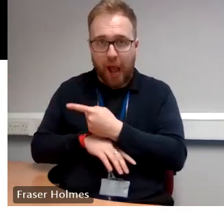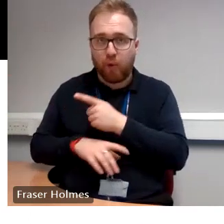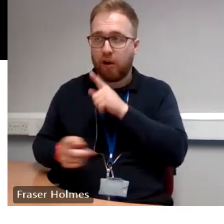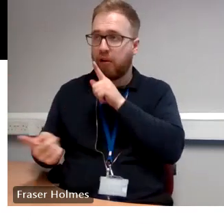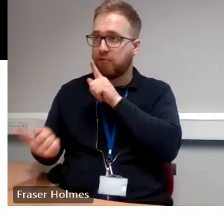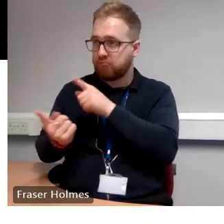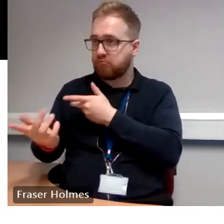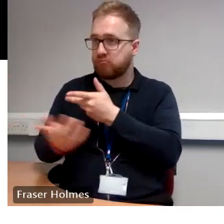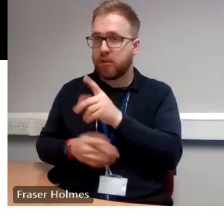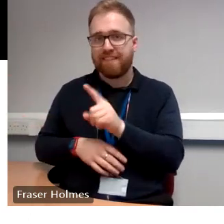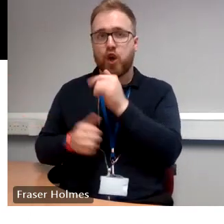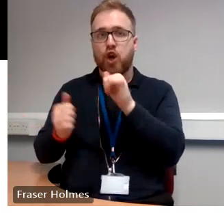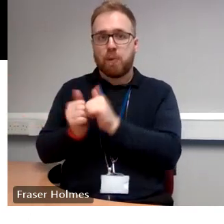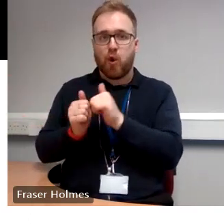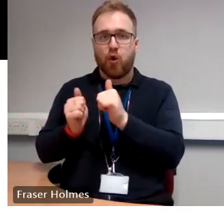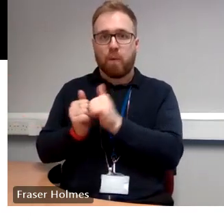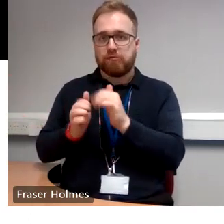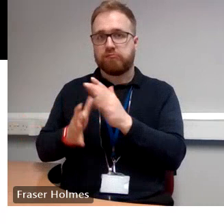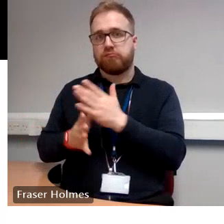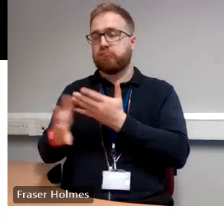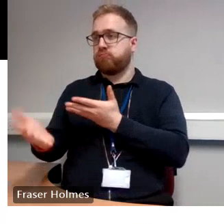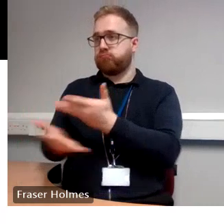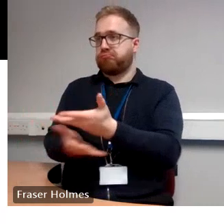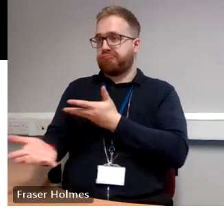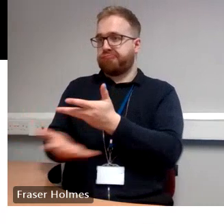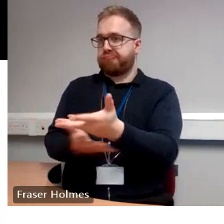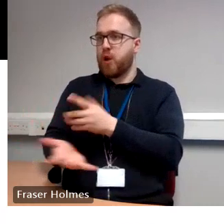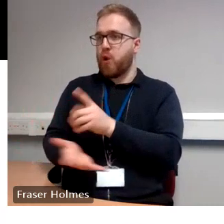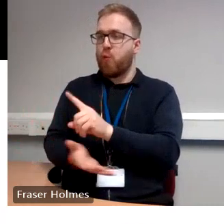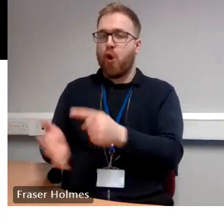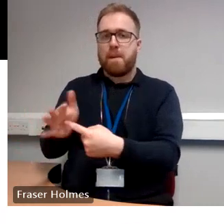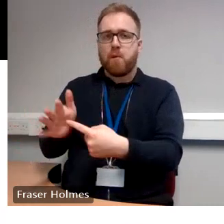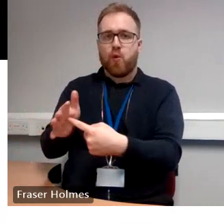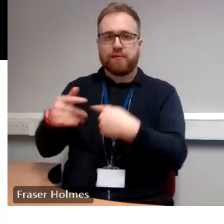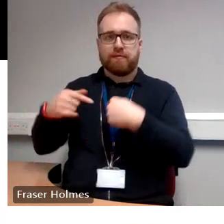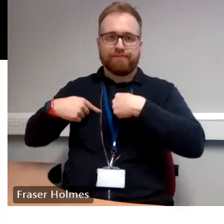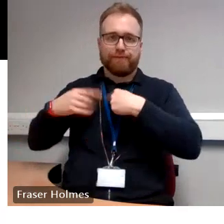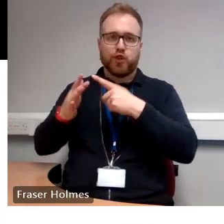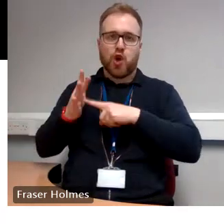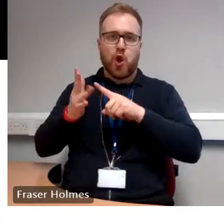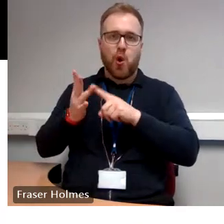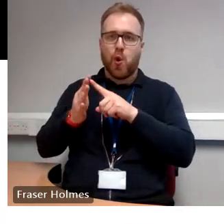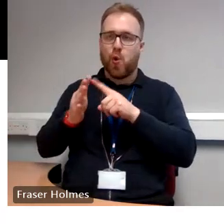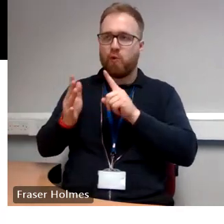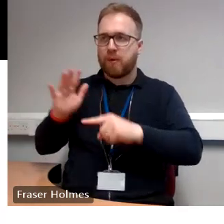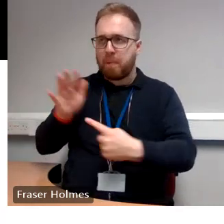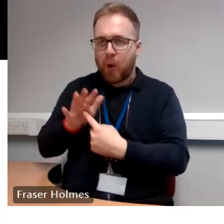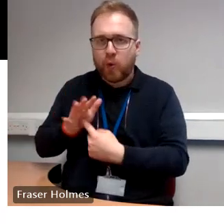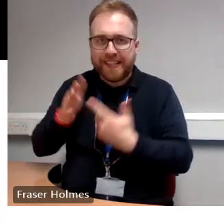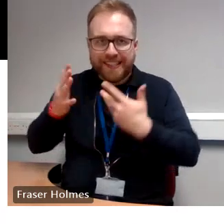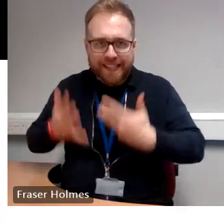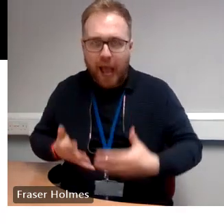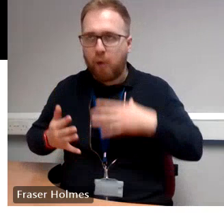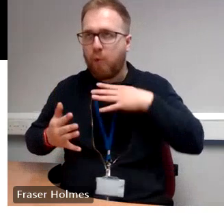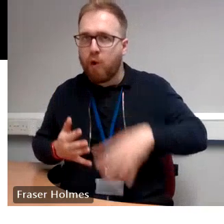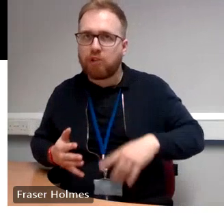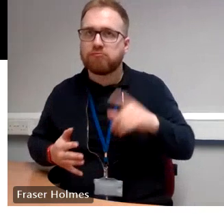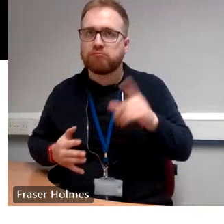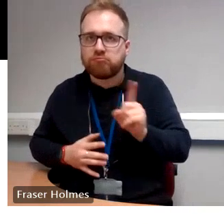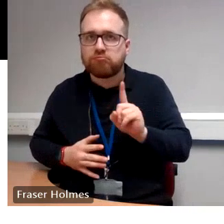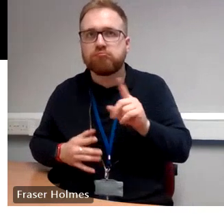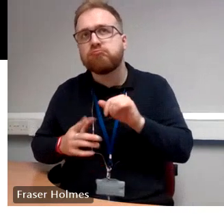worker on that first appointment, really working on what matters to Joe, what's important right here and now, what does he want to work